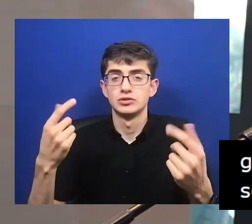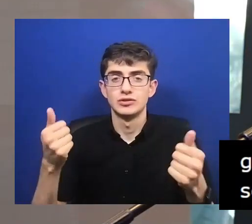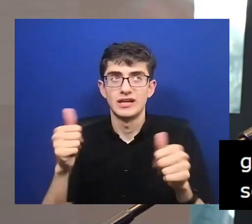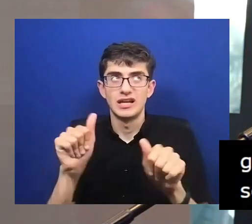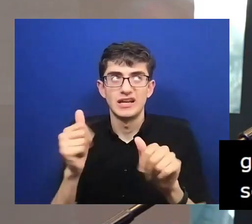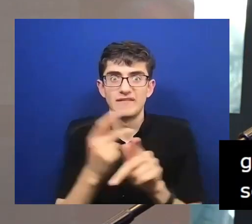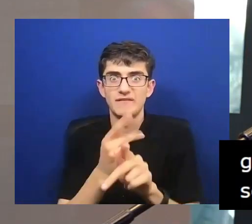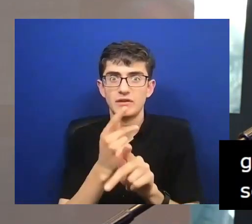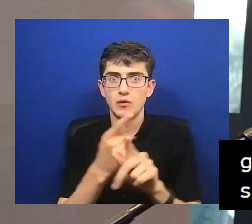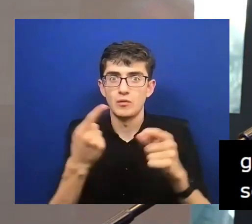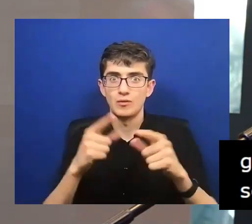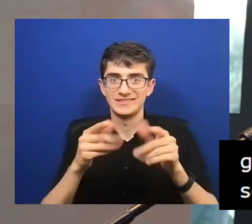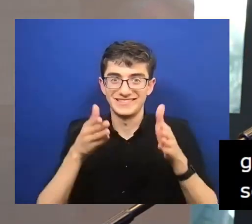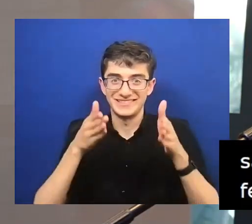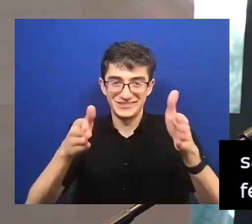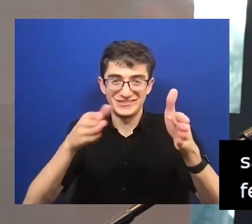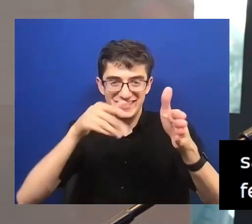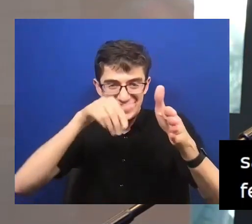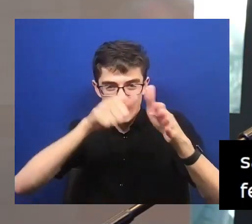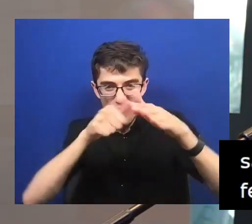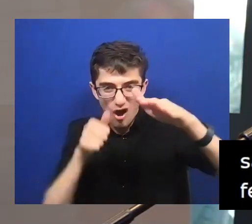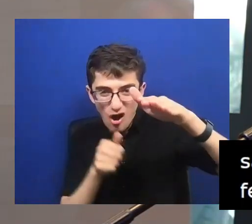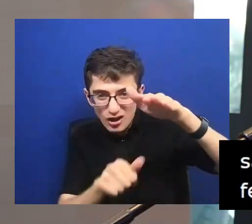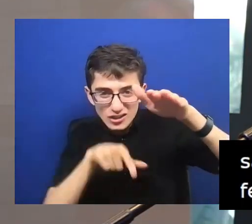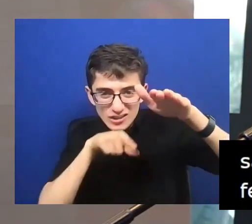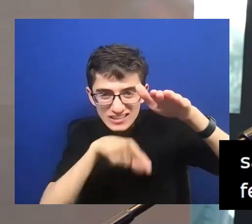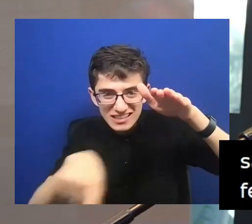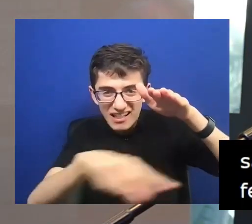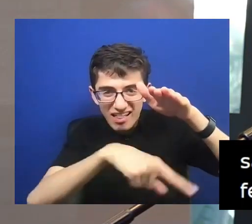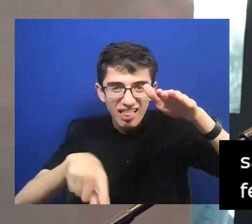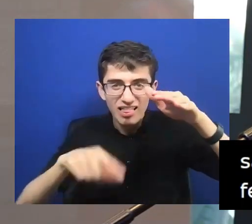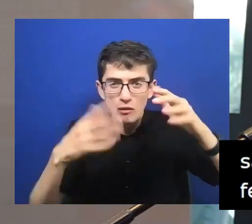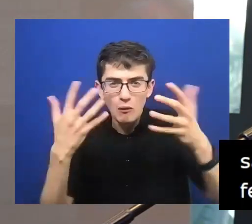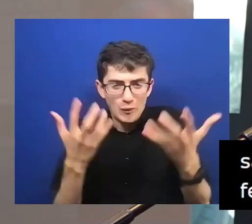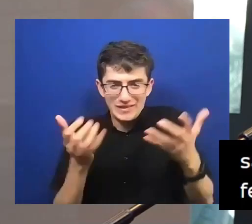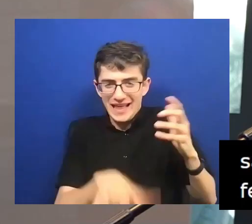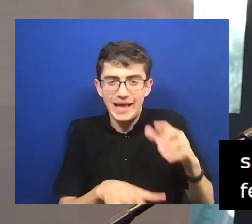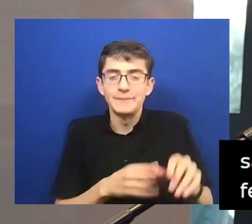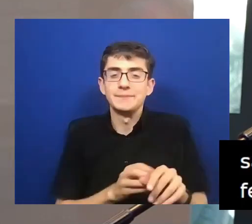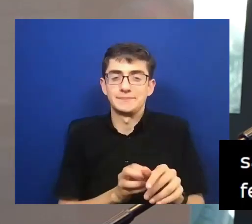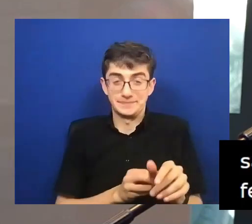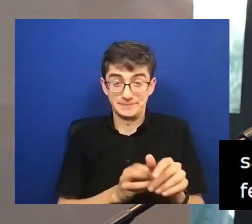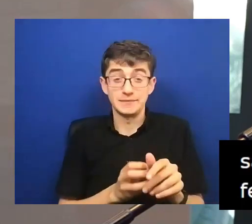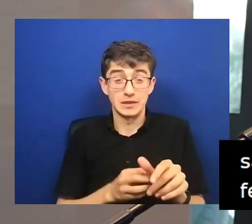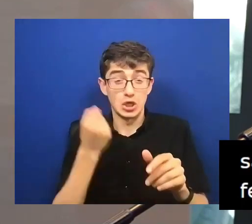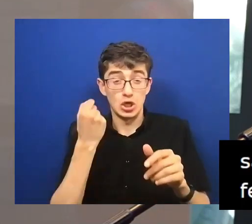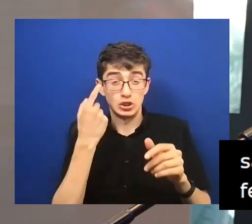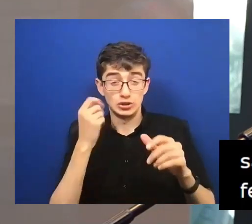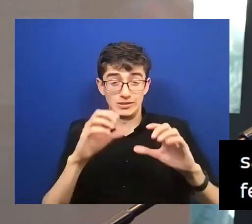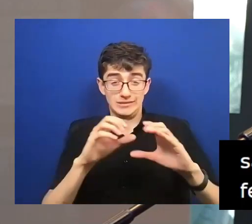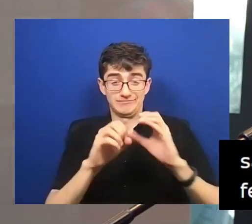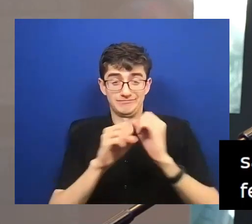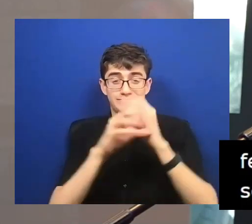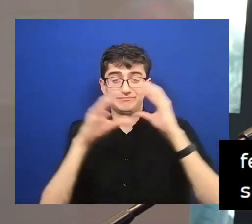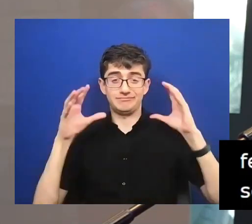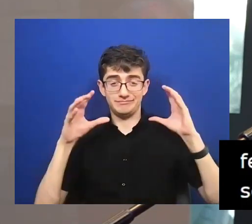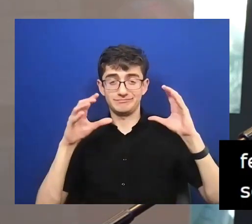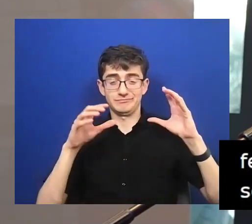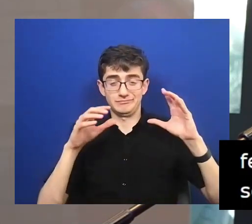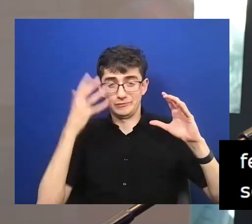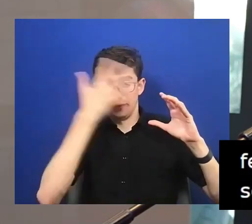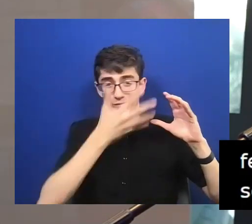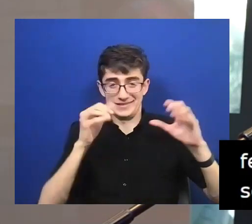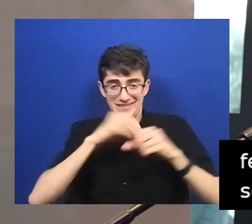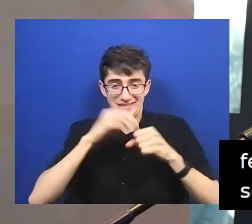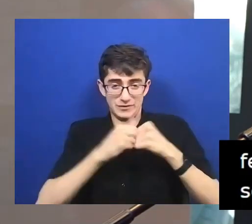streets. And then that will help us figure out what should be above the streets. It's been something that's been worked on for